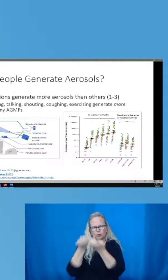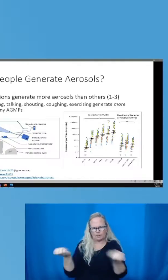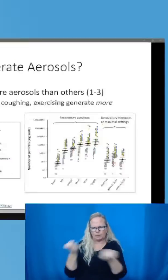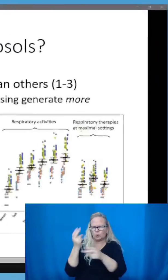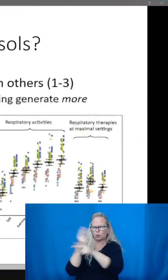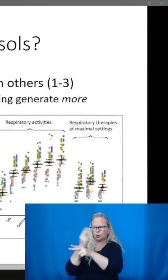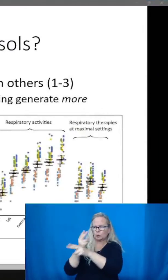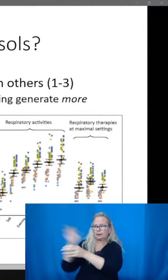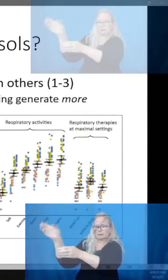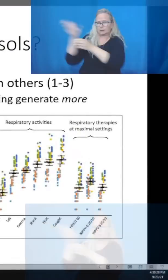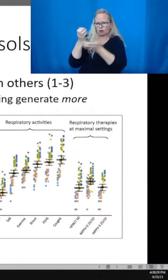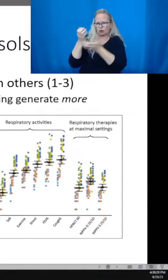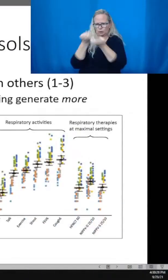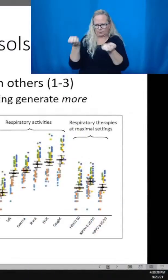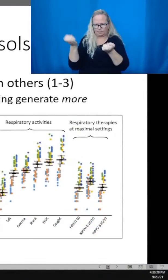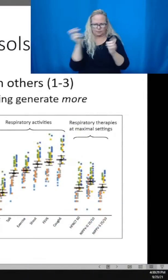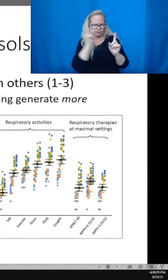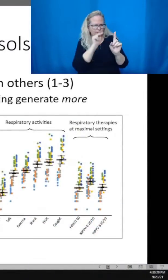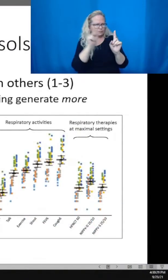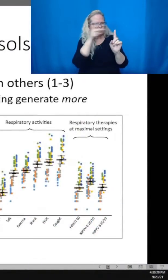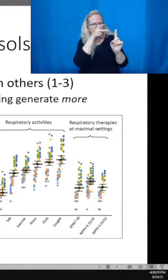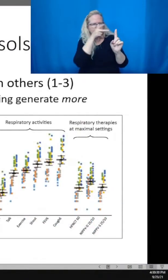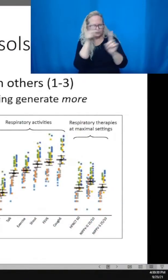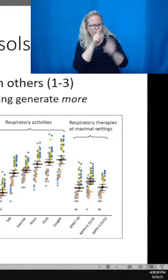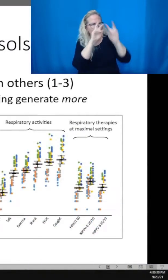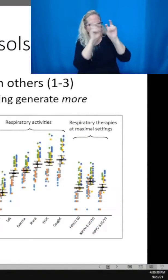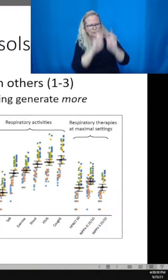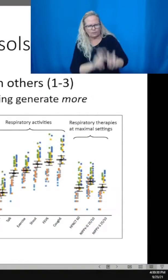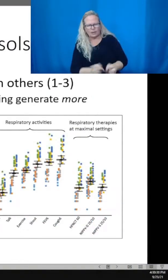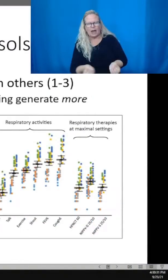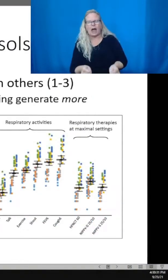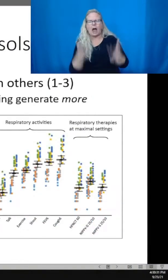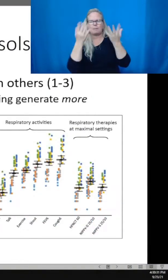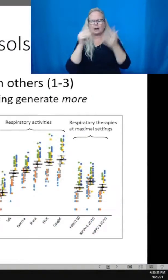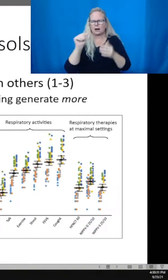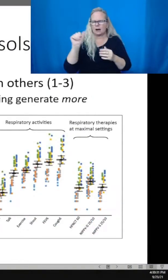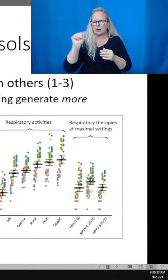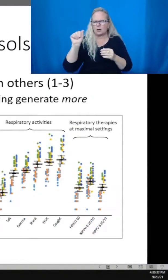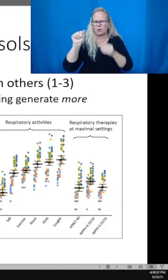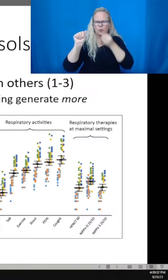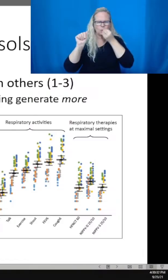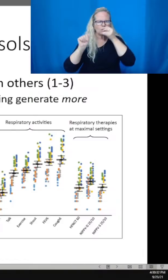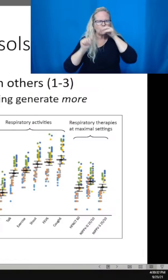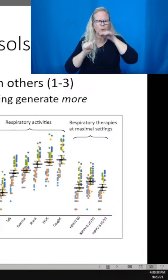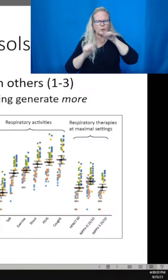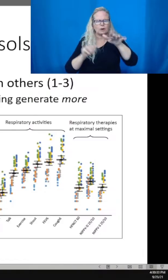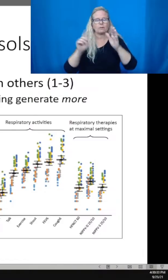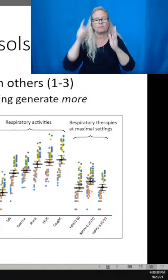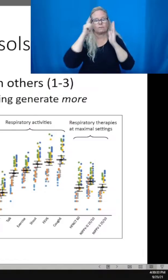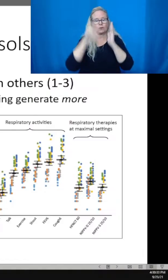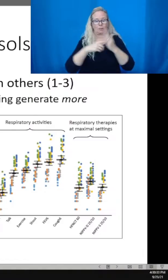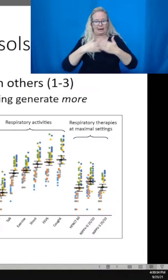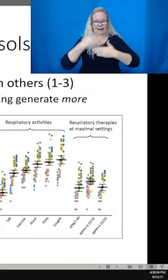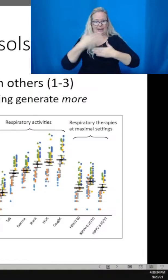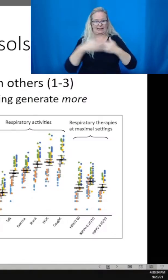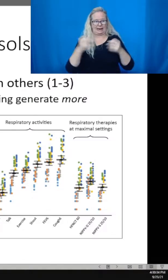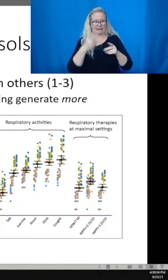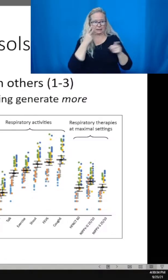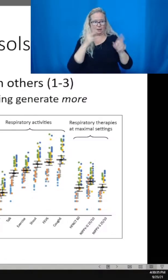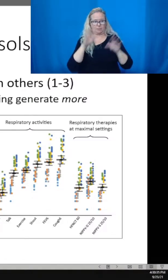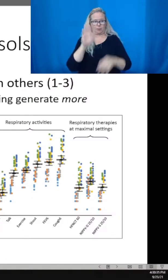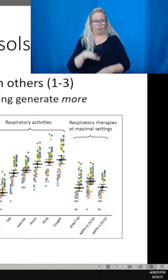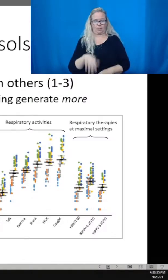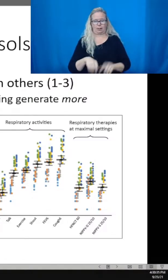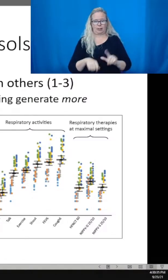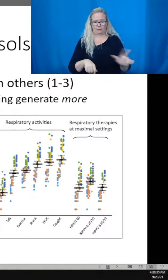of shown here on the bottom left. So it turns out that even during normal activities like talking, exercising, and shouting, we're